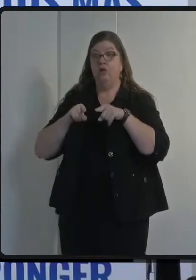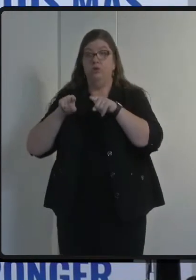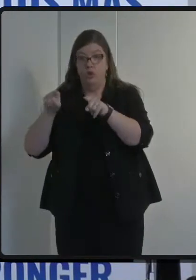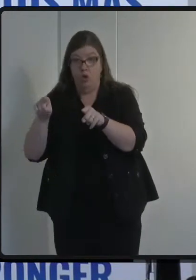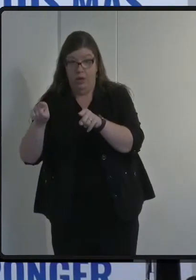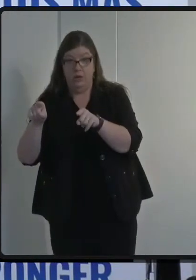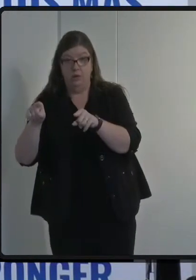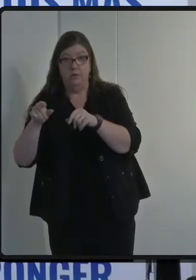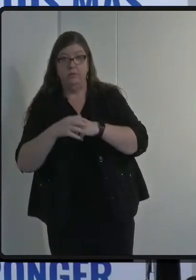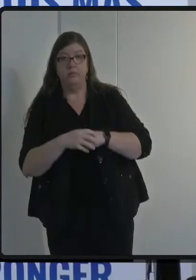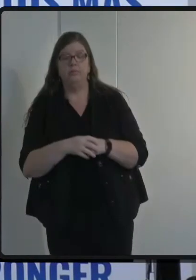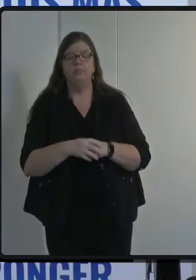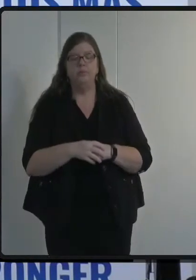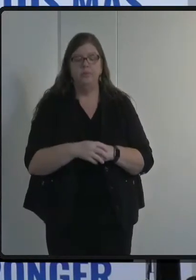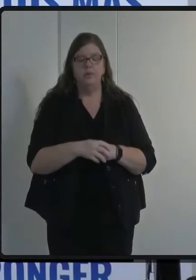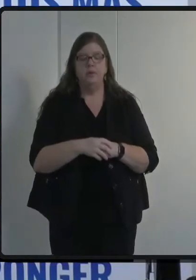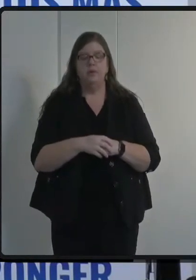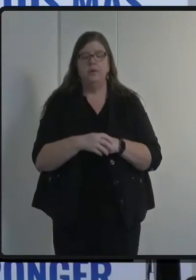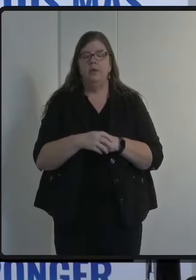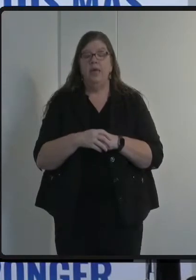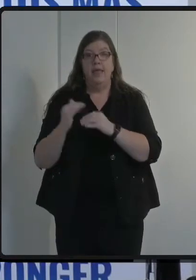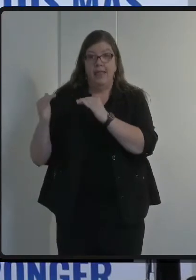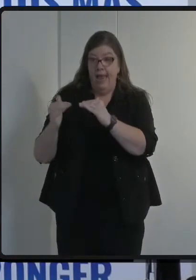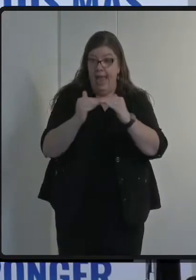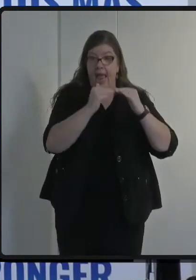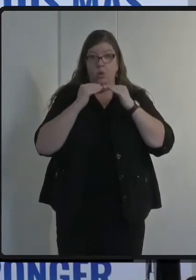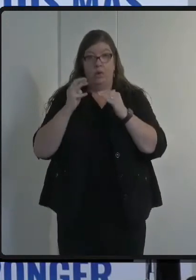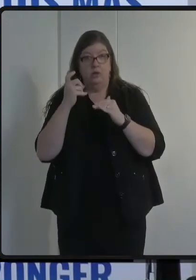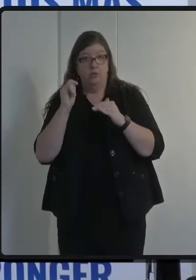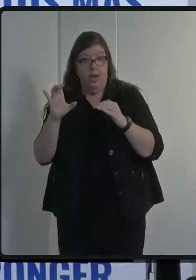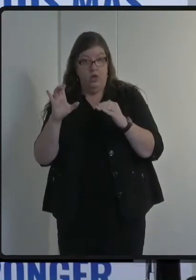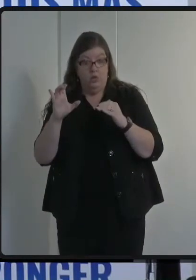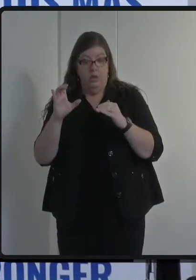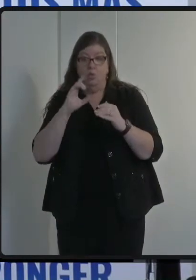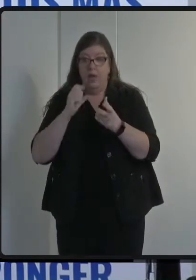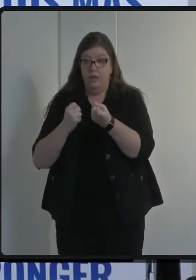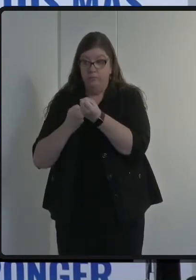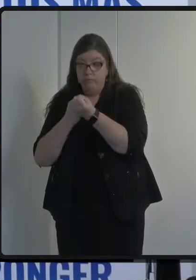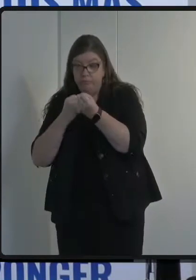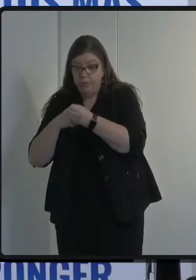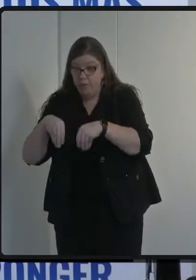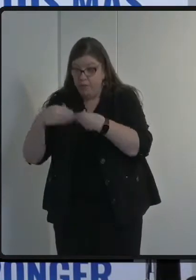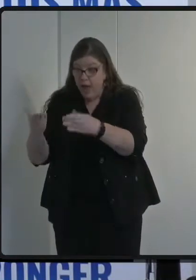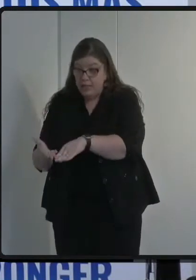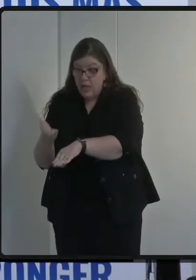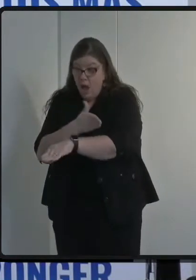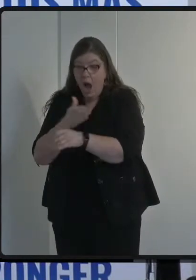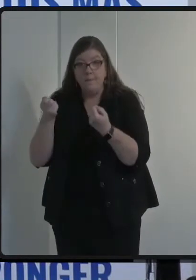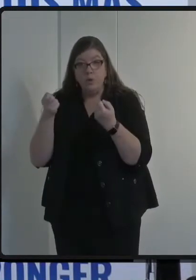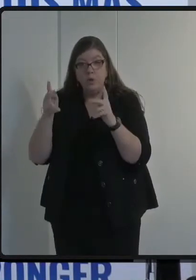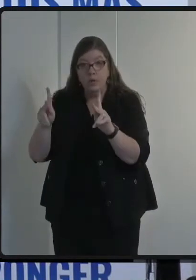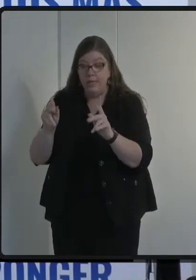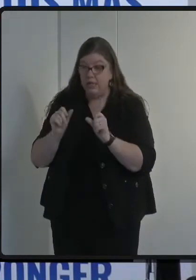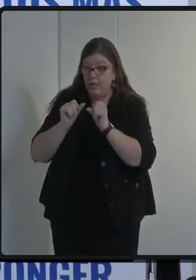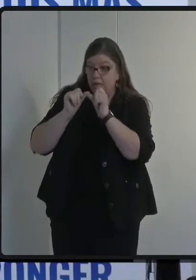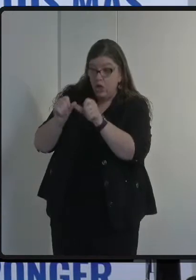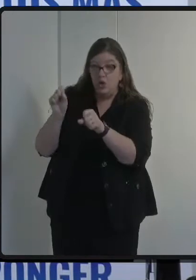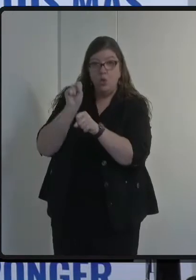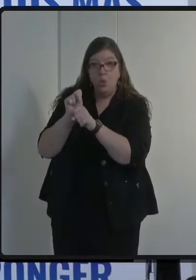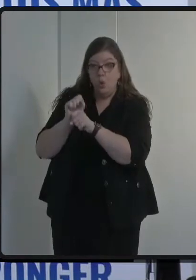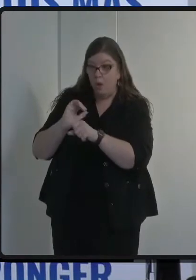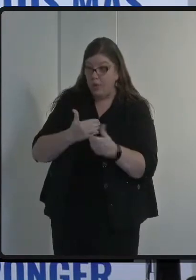it. The equity metric reinforces and provides enhanced opportunity to continue to work with